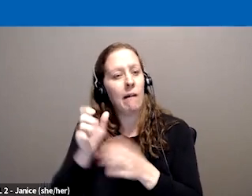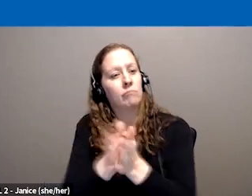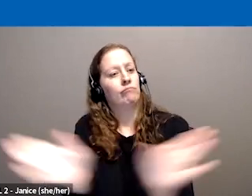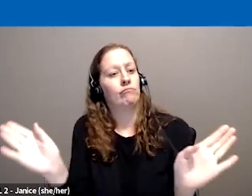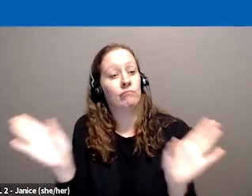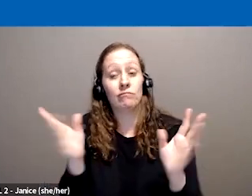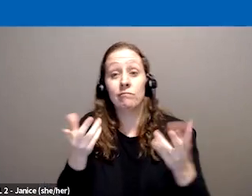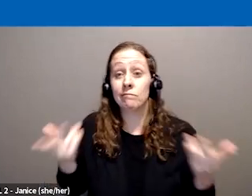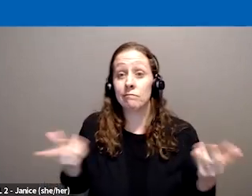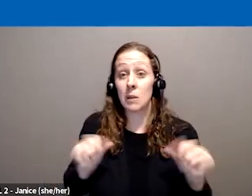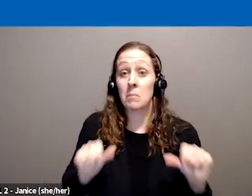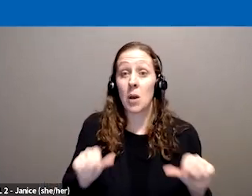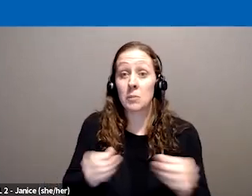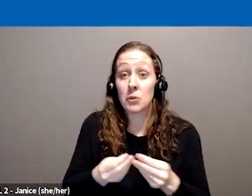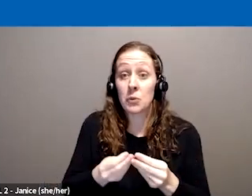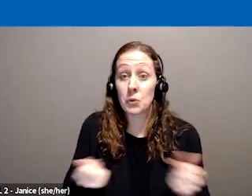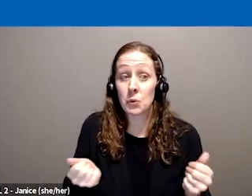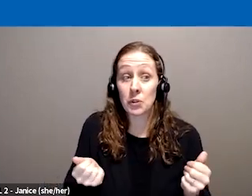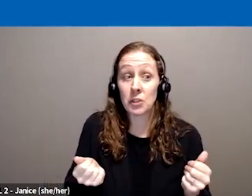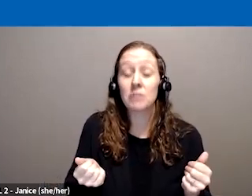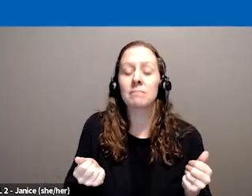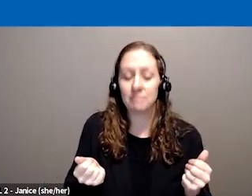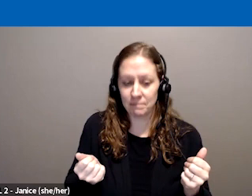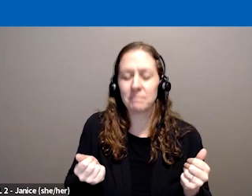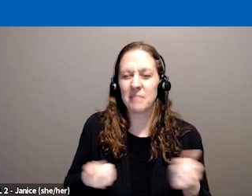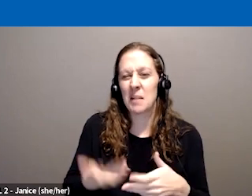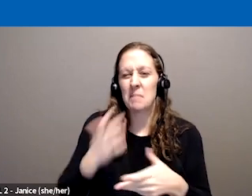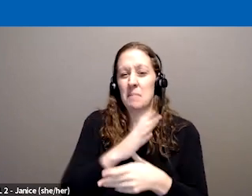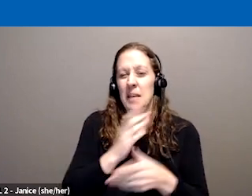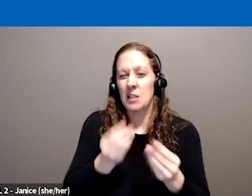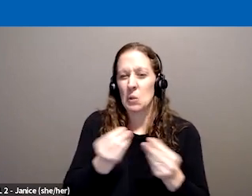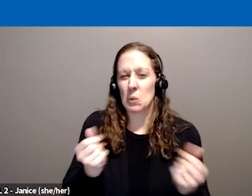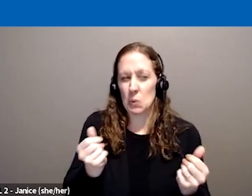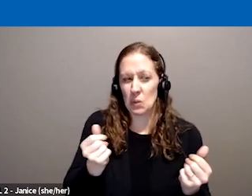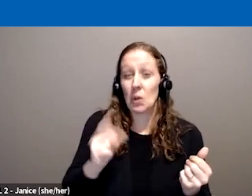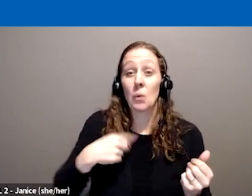What are some potential solutions? Here are the main ones we heard